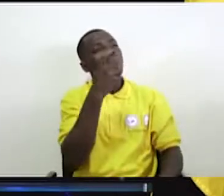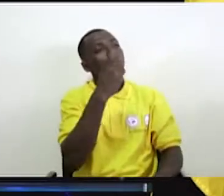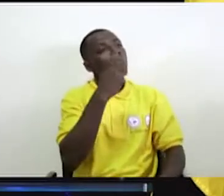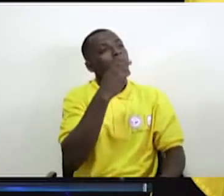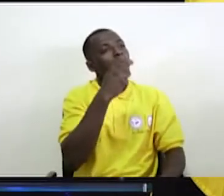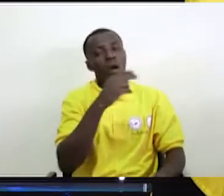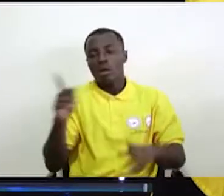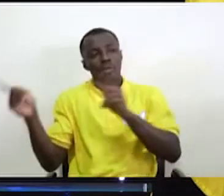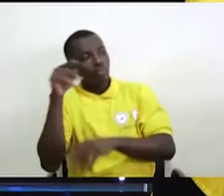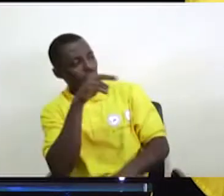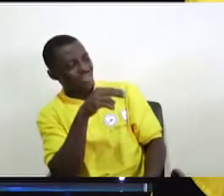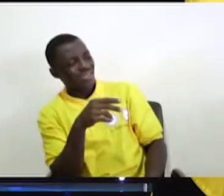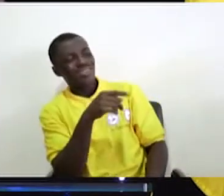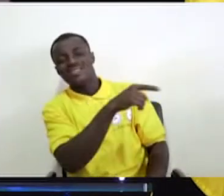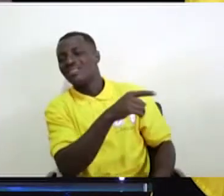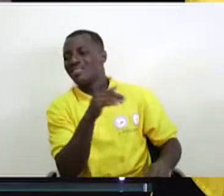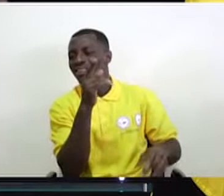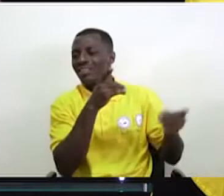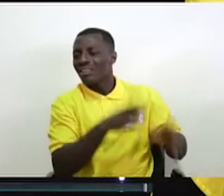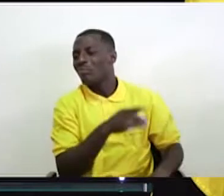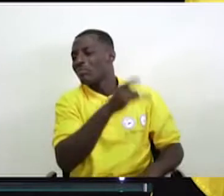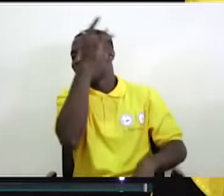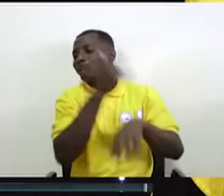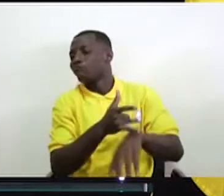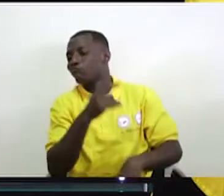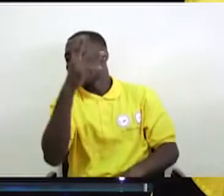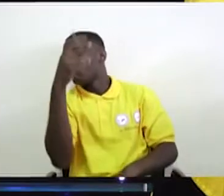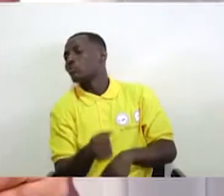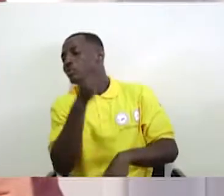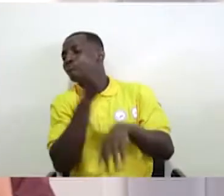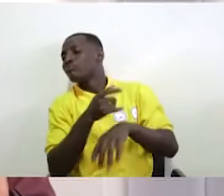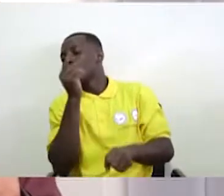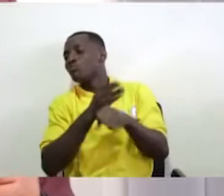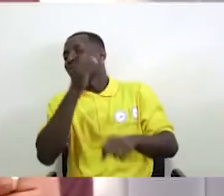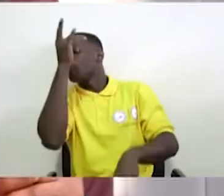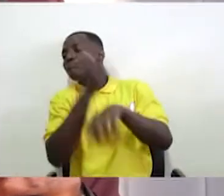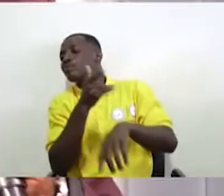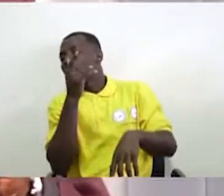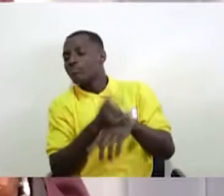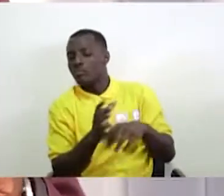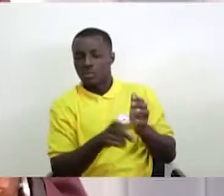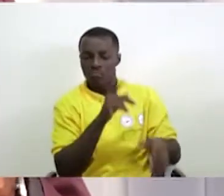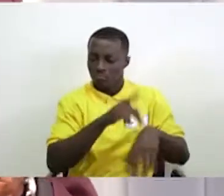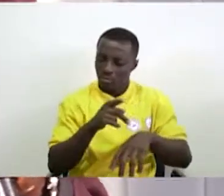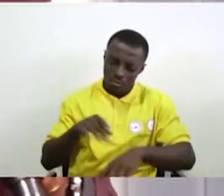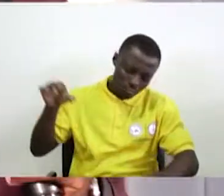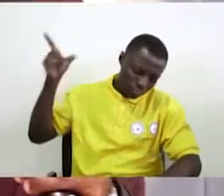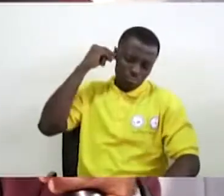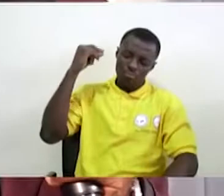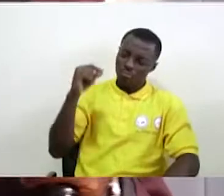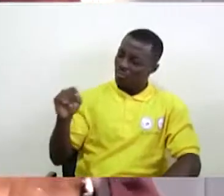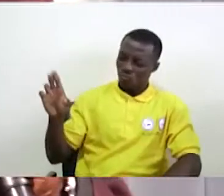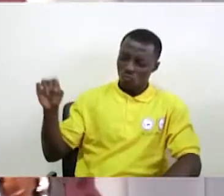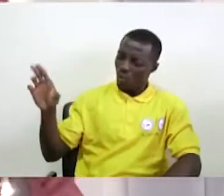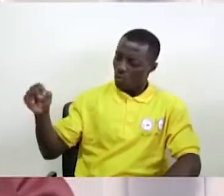Well, Pentecost they done no, bra na walk a cassette, ya man crofi wabo, wabono. Petro ete eno kachira won se ye